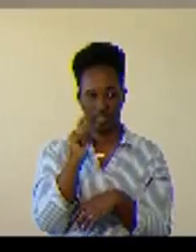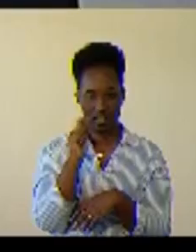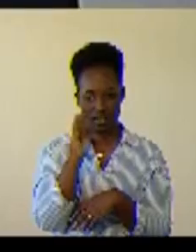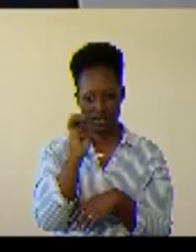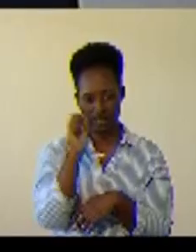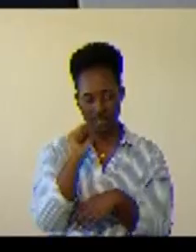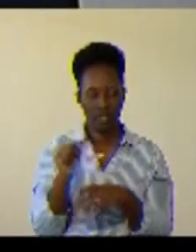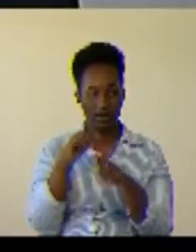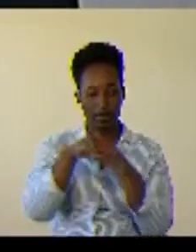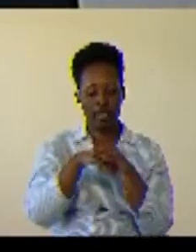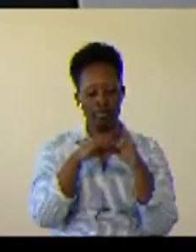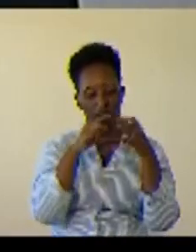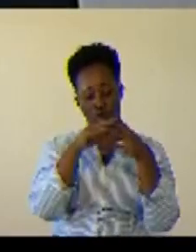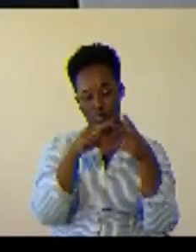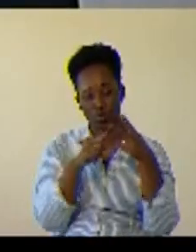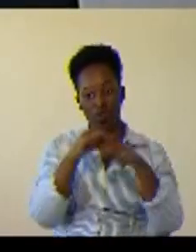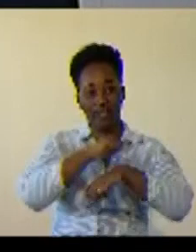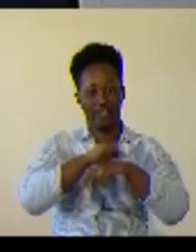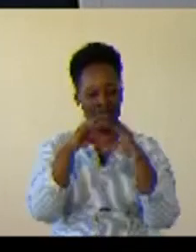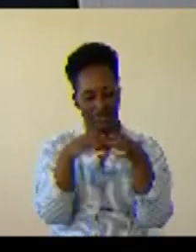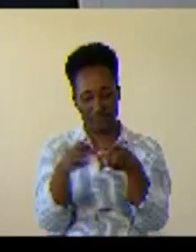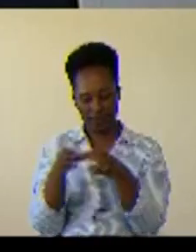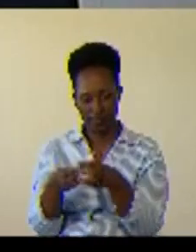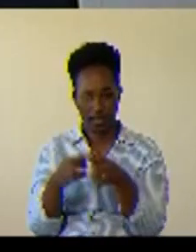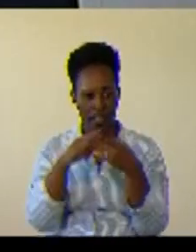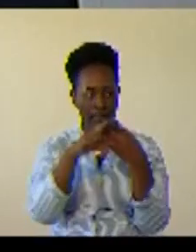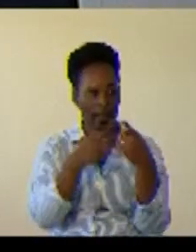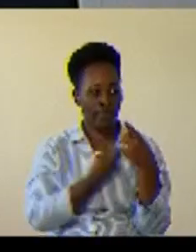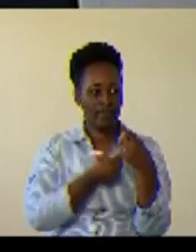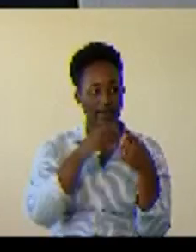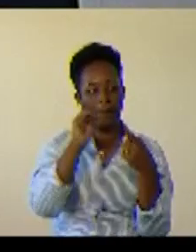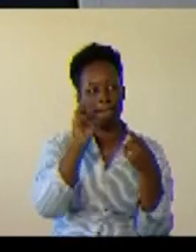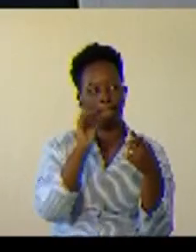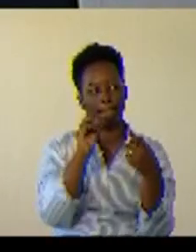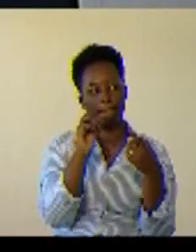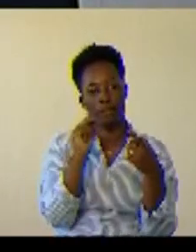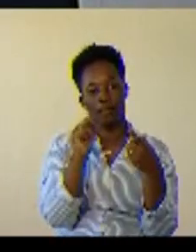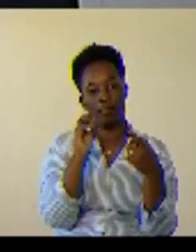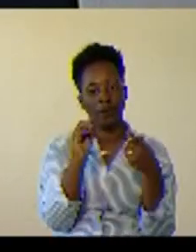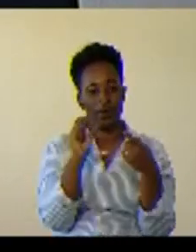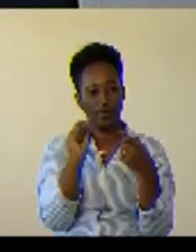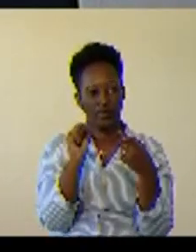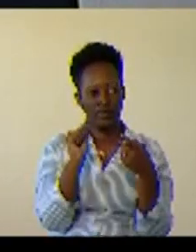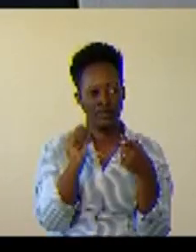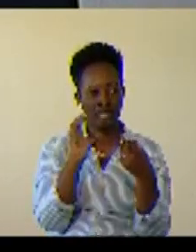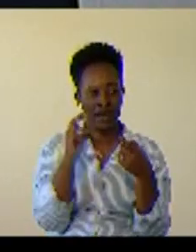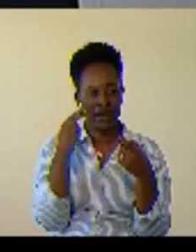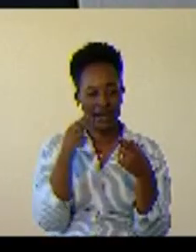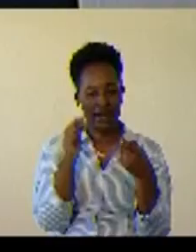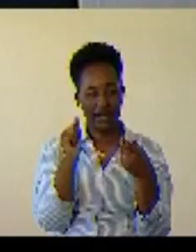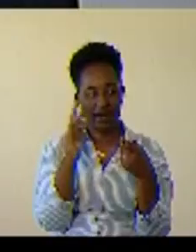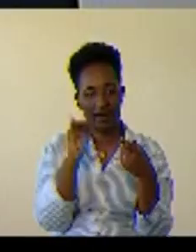let me mention the 3 classes of carbohydrates. We have monosaccharides. Monosaccharides are